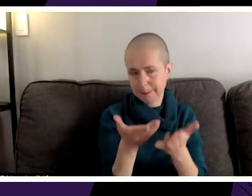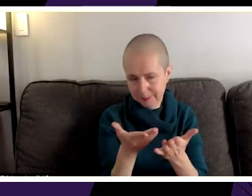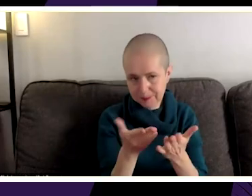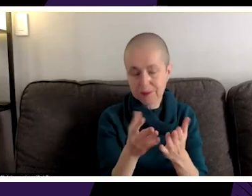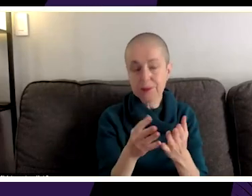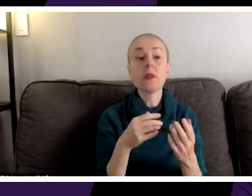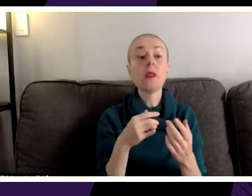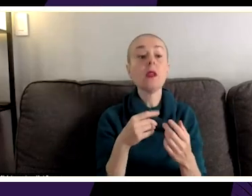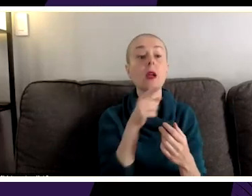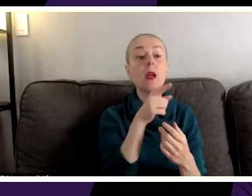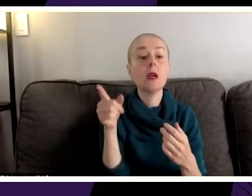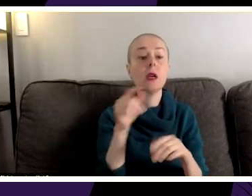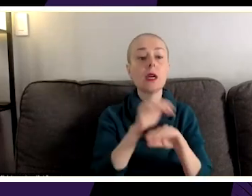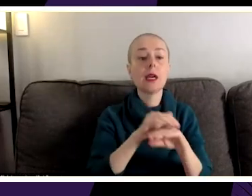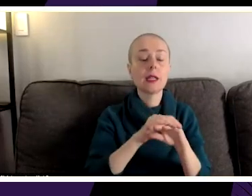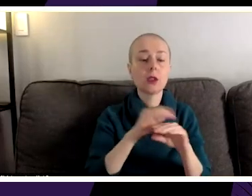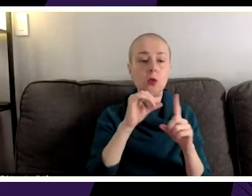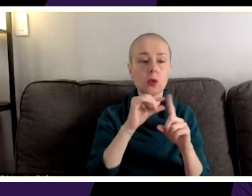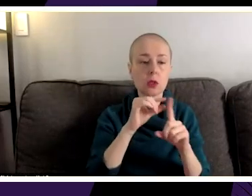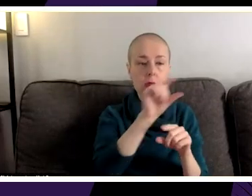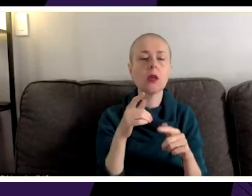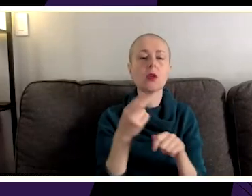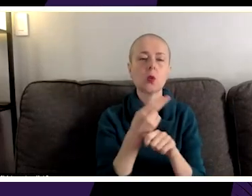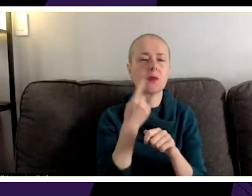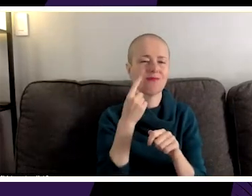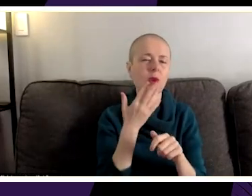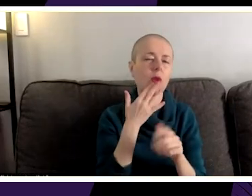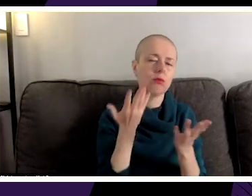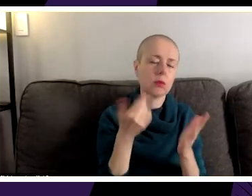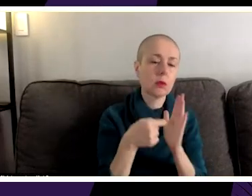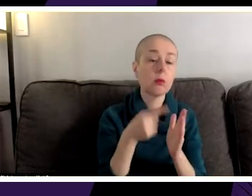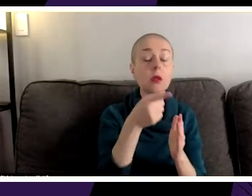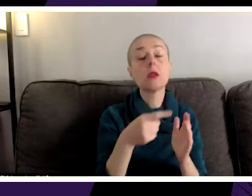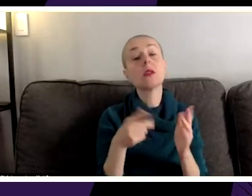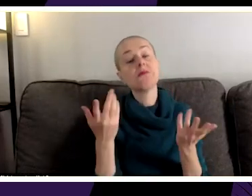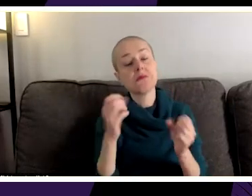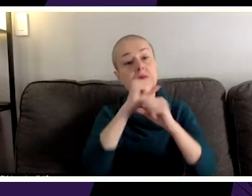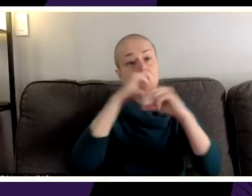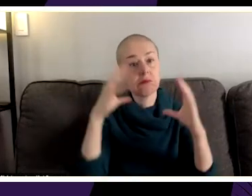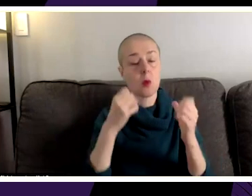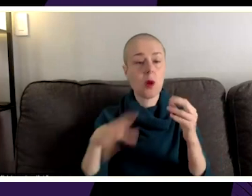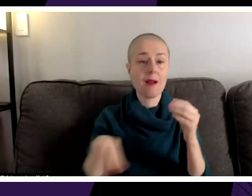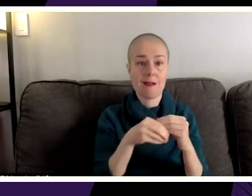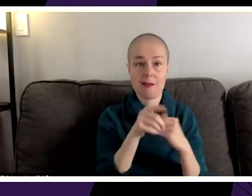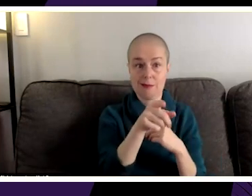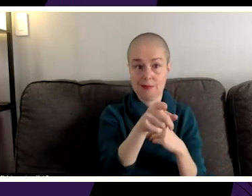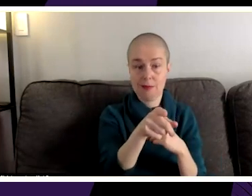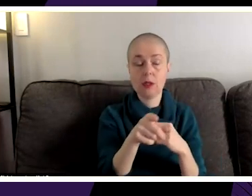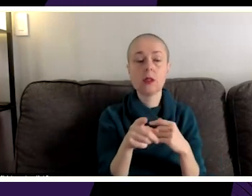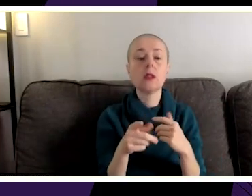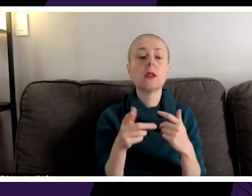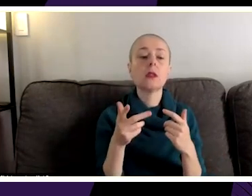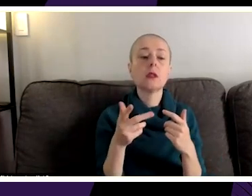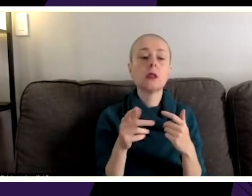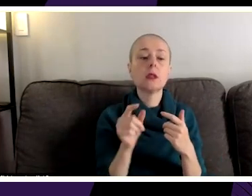I'm currently on the English version of this color example. Suppose I wanted to add something in this. I wanted to, add this